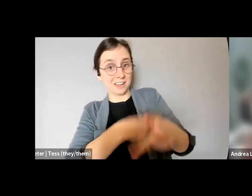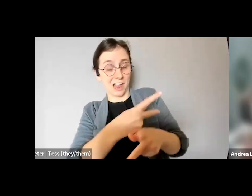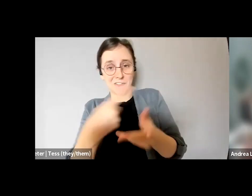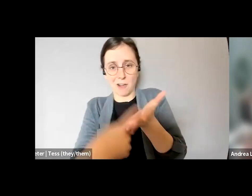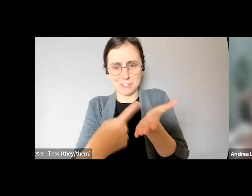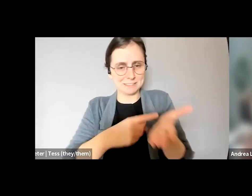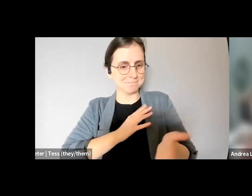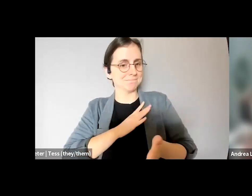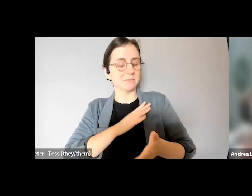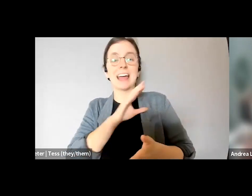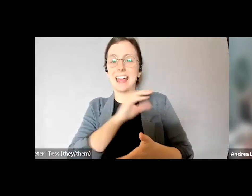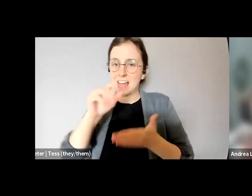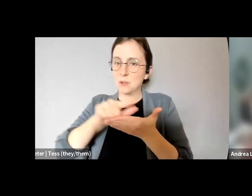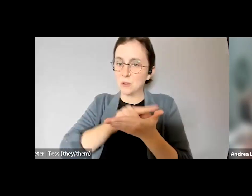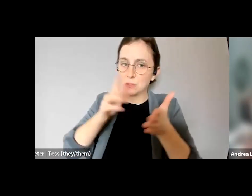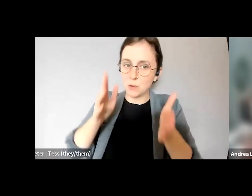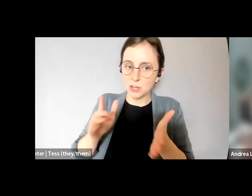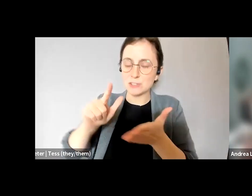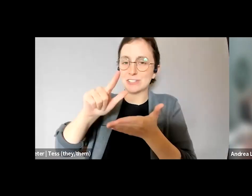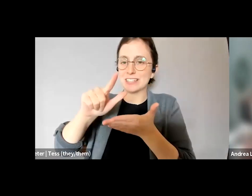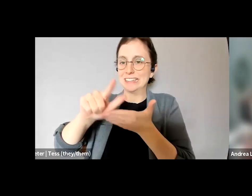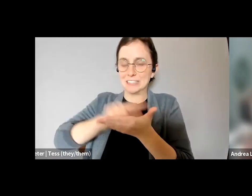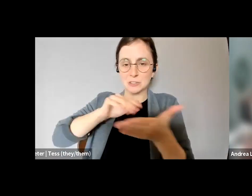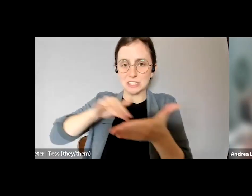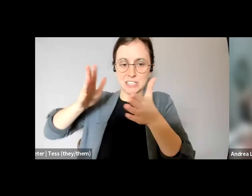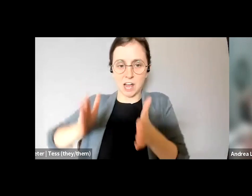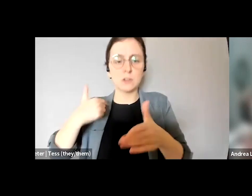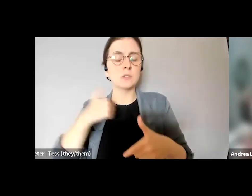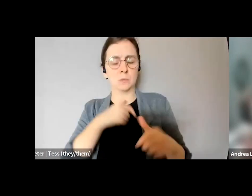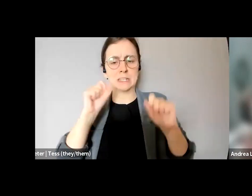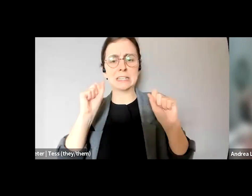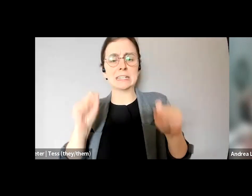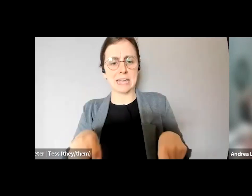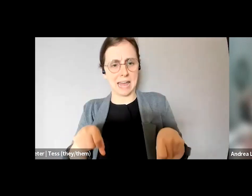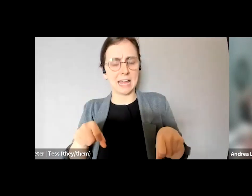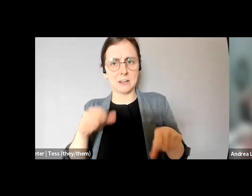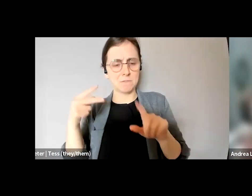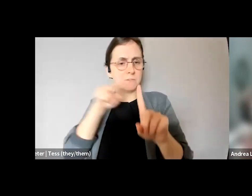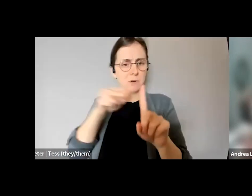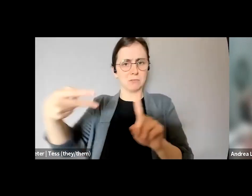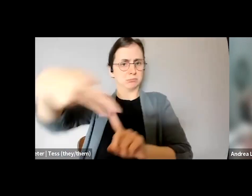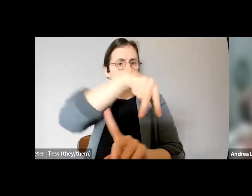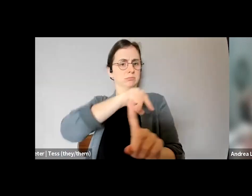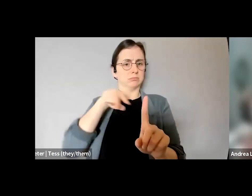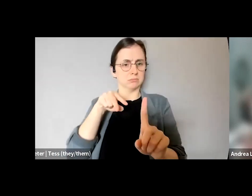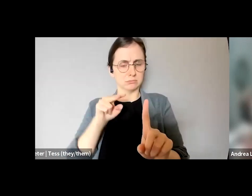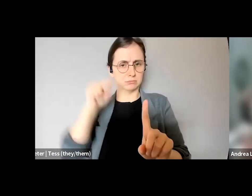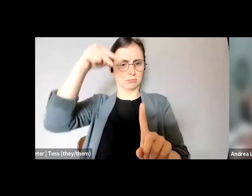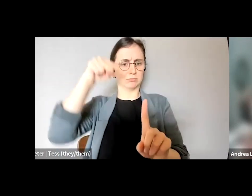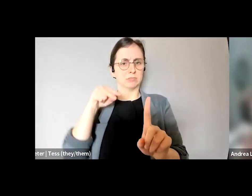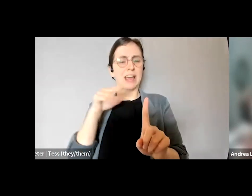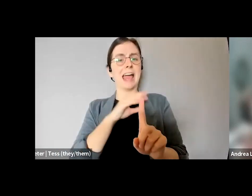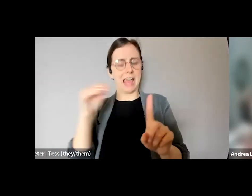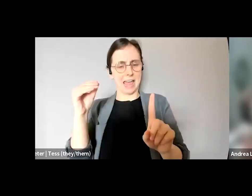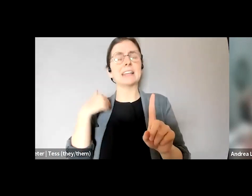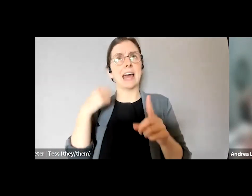that lawyers, legal academics, we could take this general topic in quite a number of directions. And so ultimately determined that what